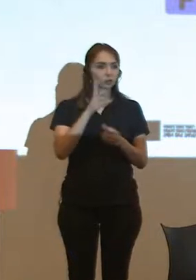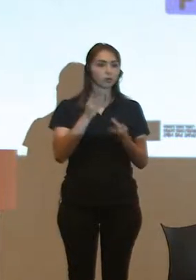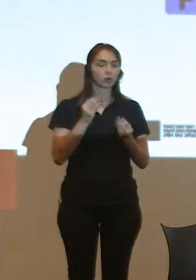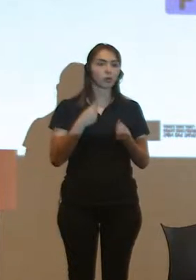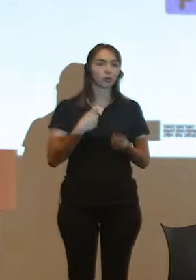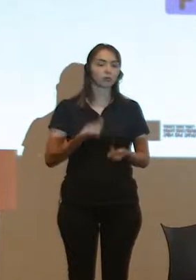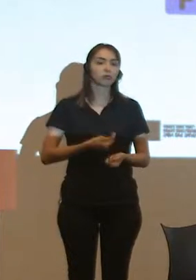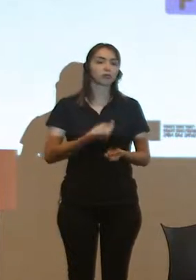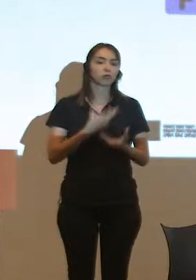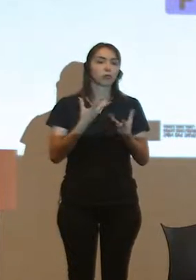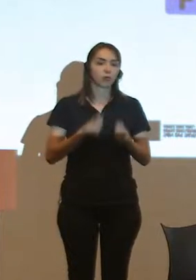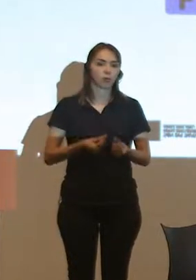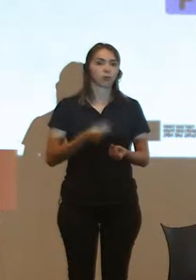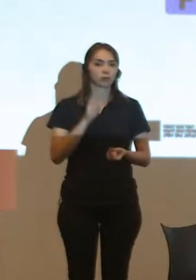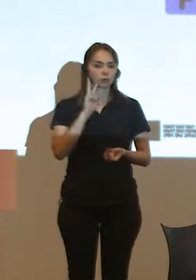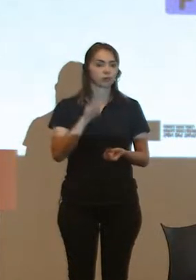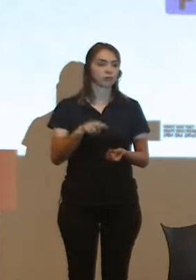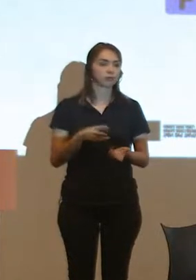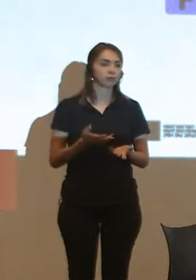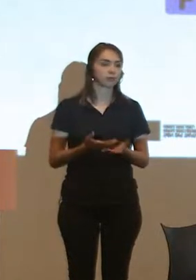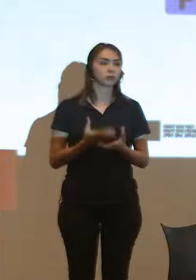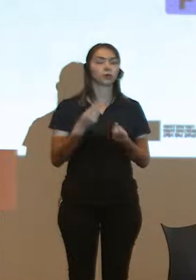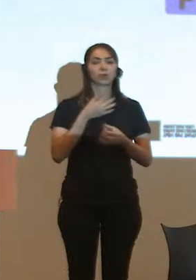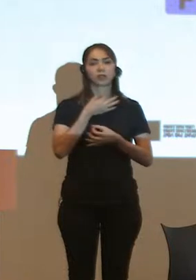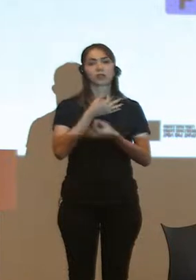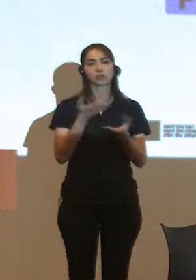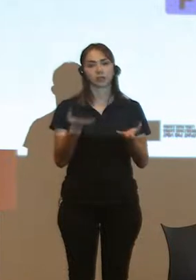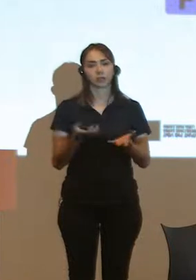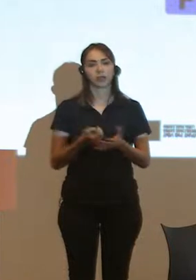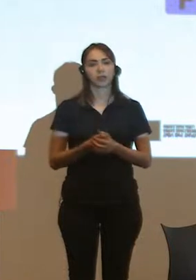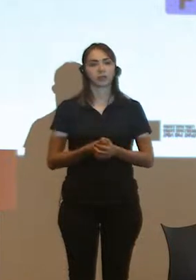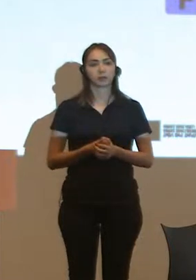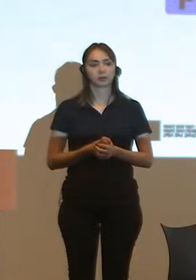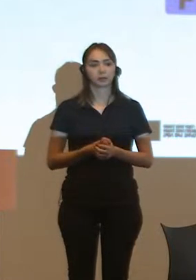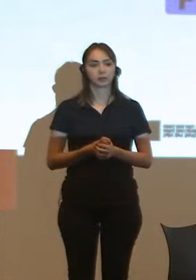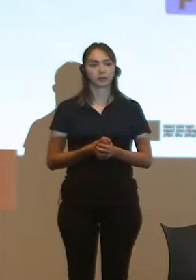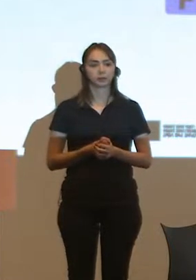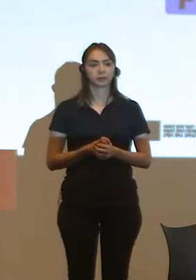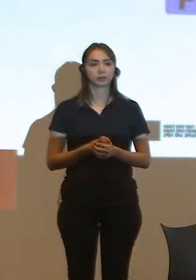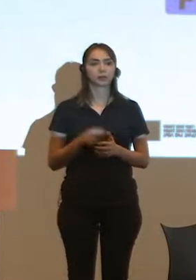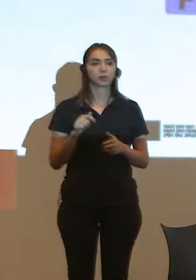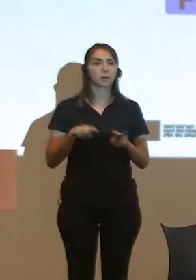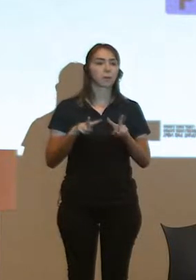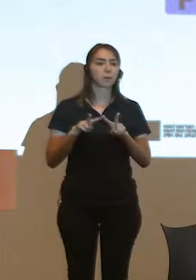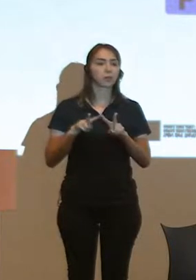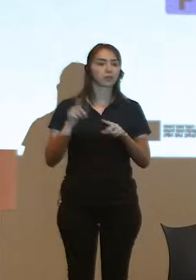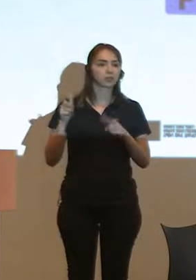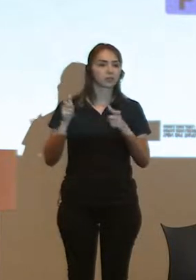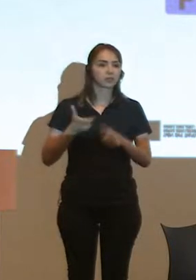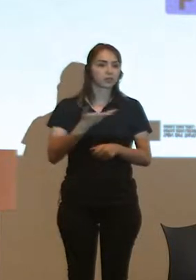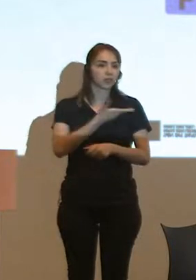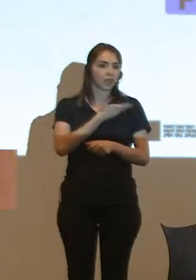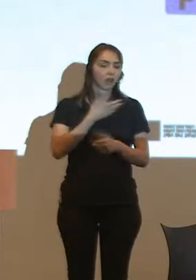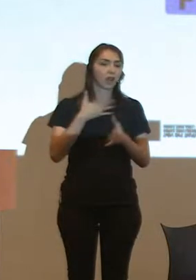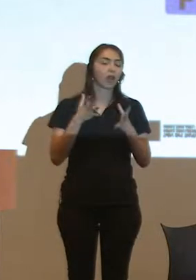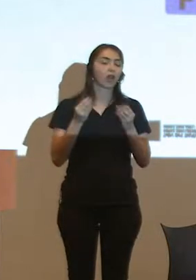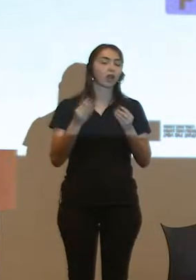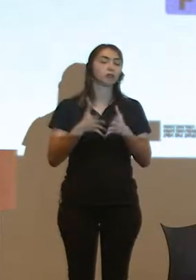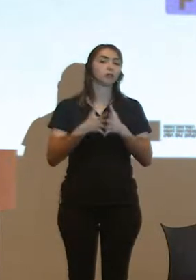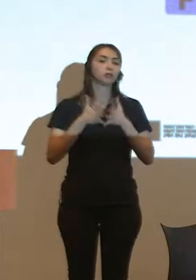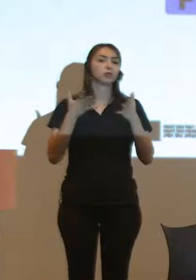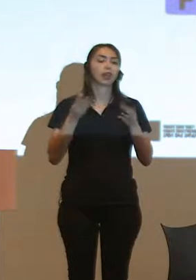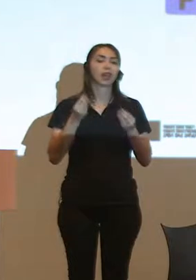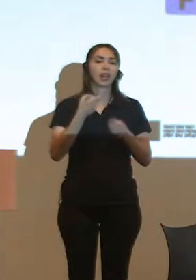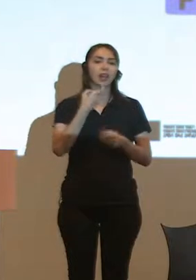hungary too and the hungarian helsinki committee is one of the oldest and largest human rights organizations in the